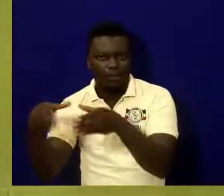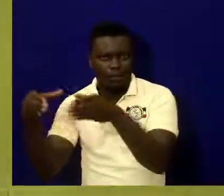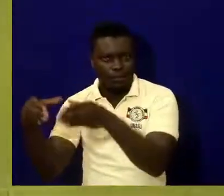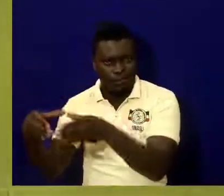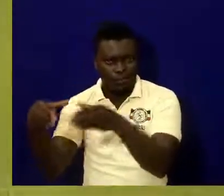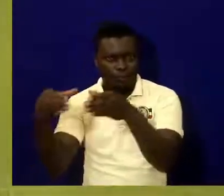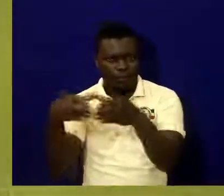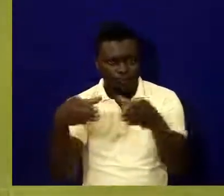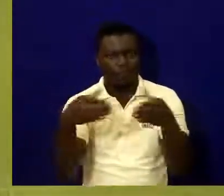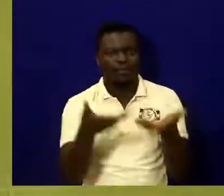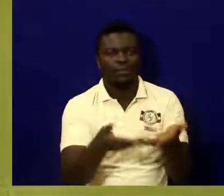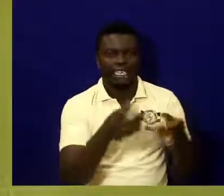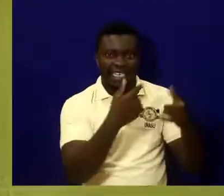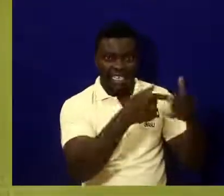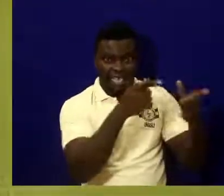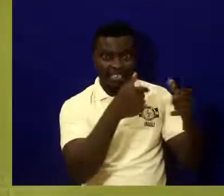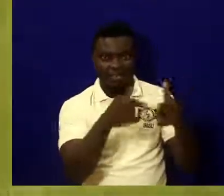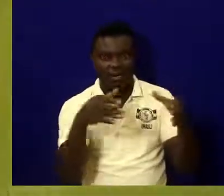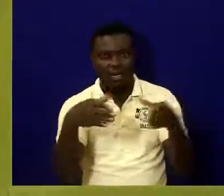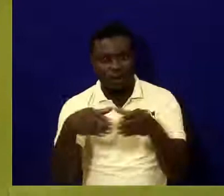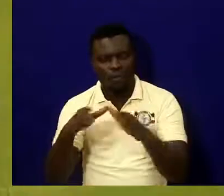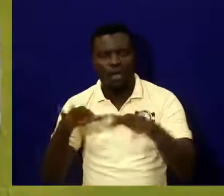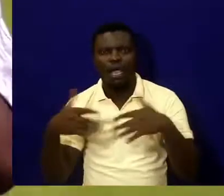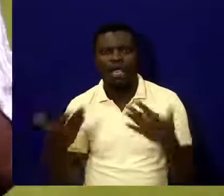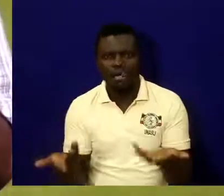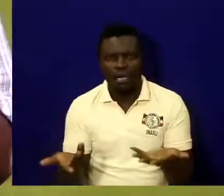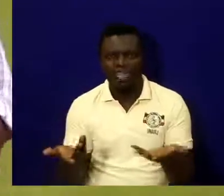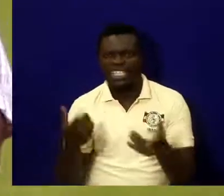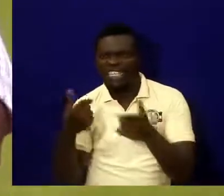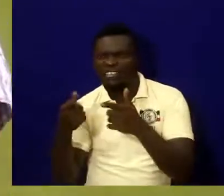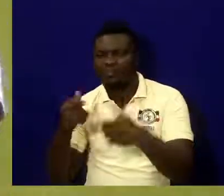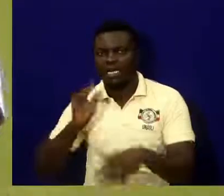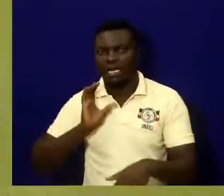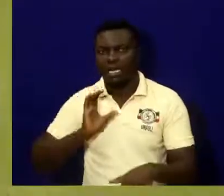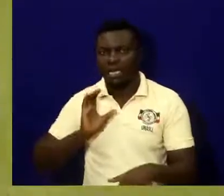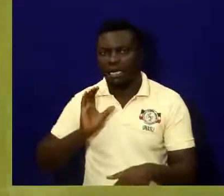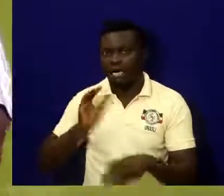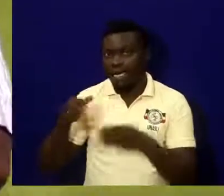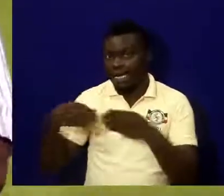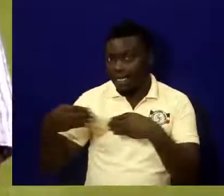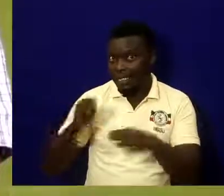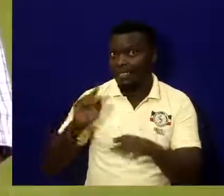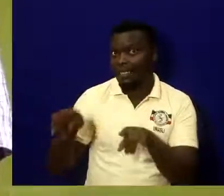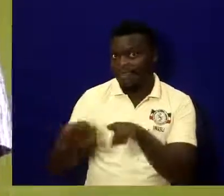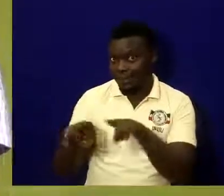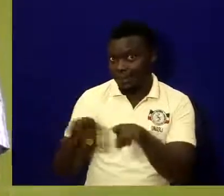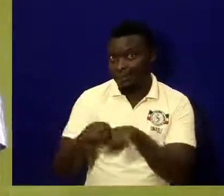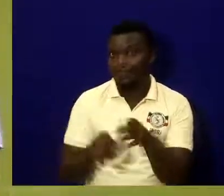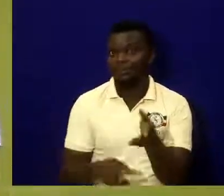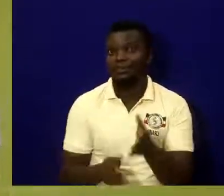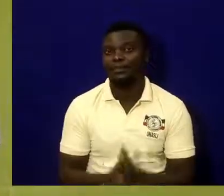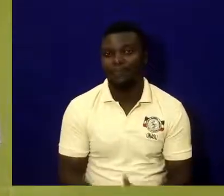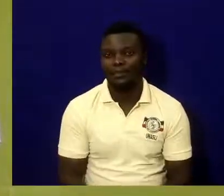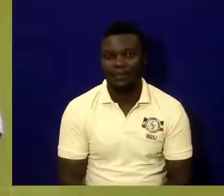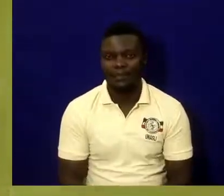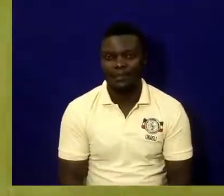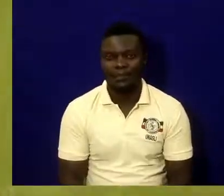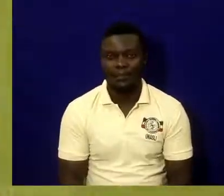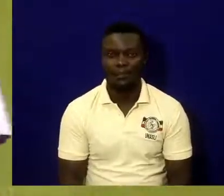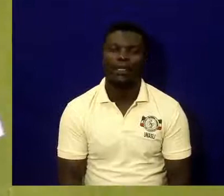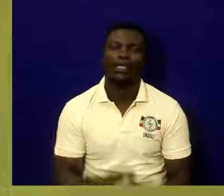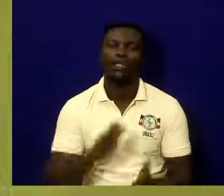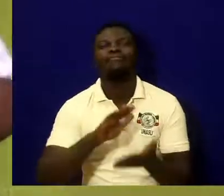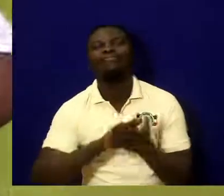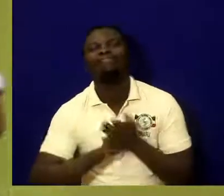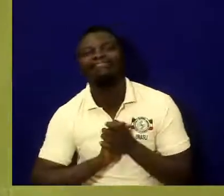groups. Different groups where some elements are similar. My